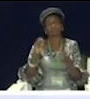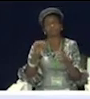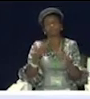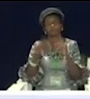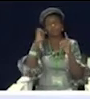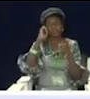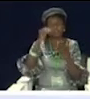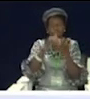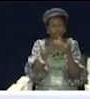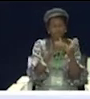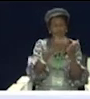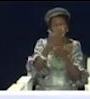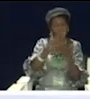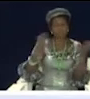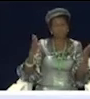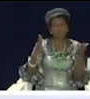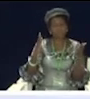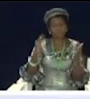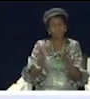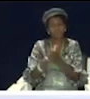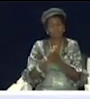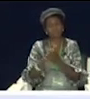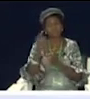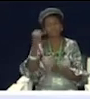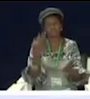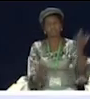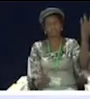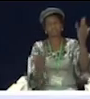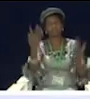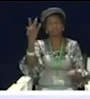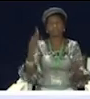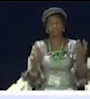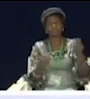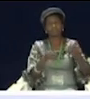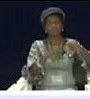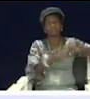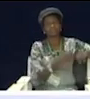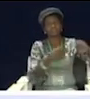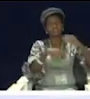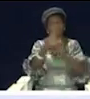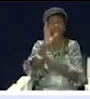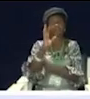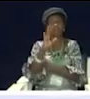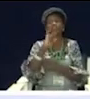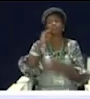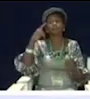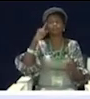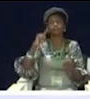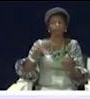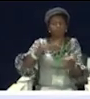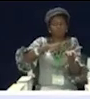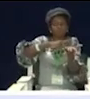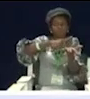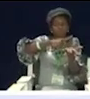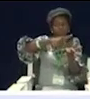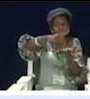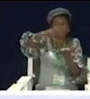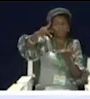mentioned something that the fire side of God is for purification.